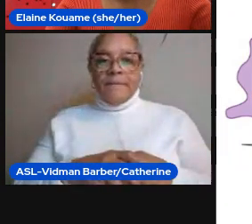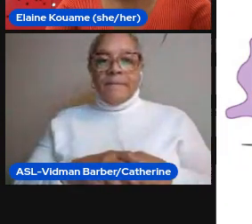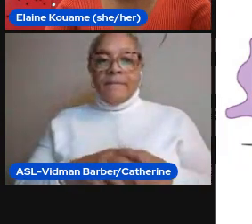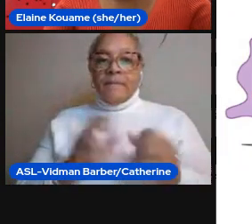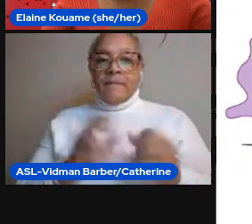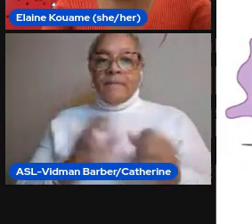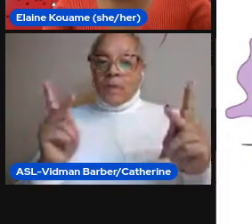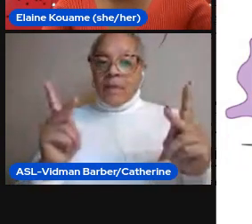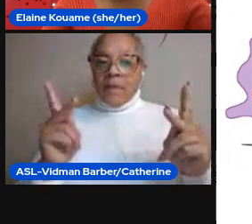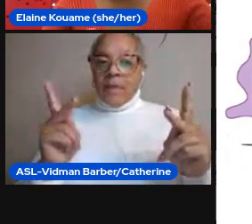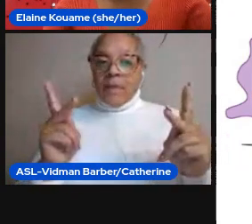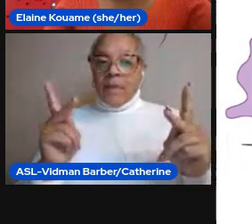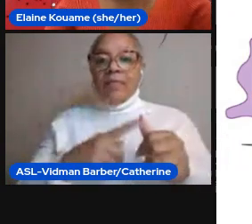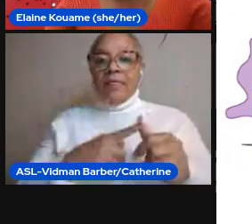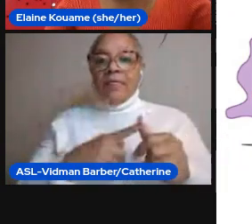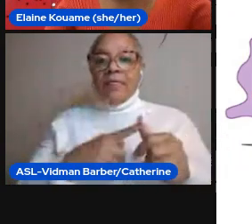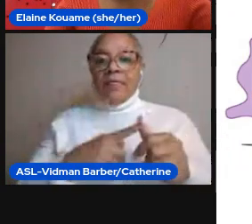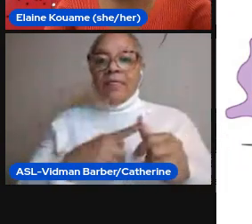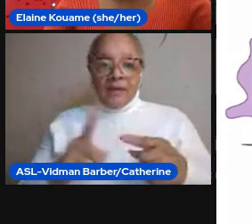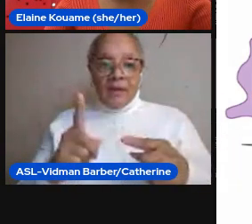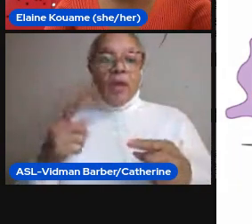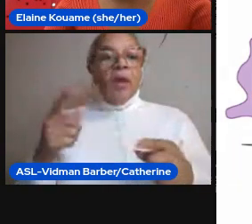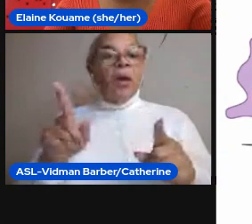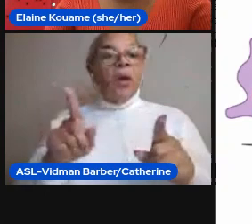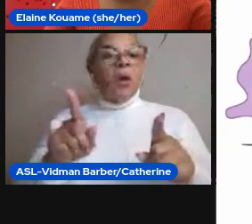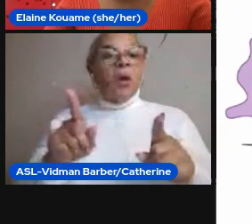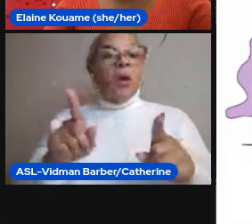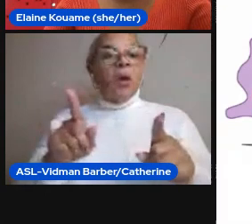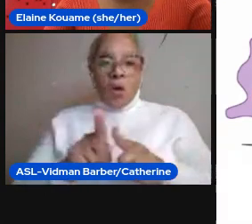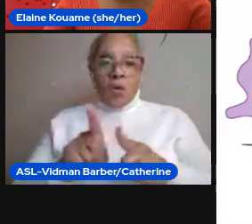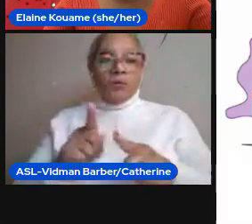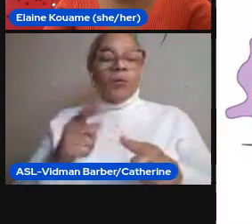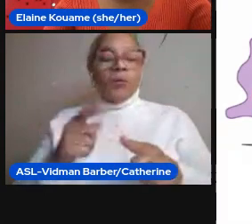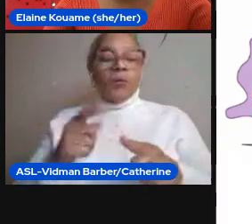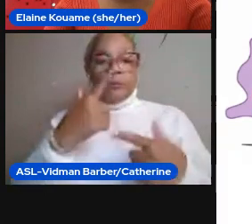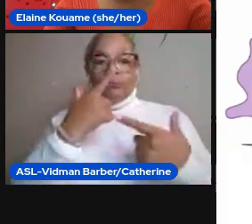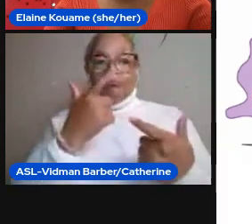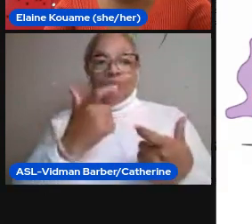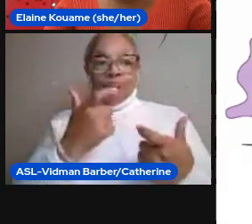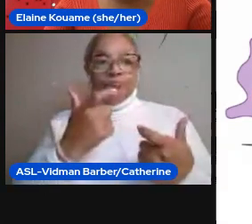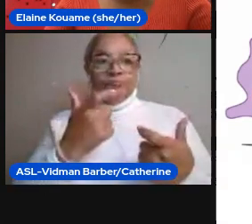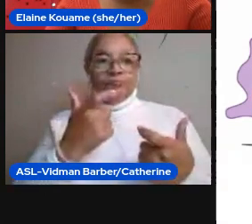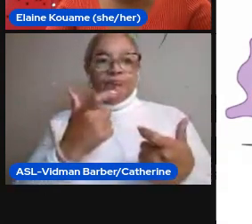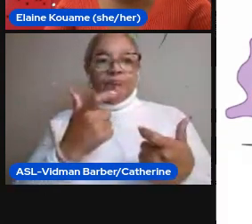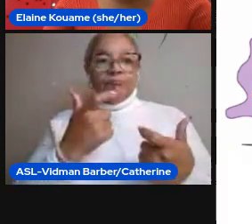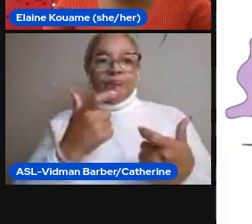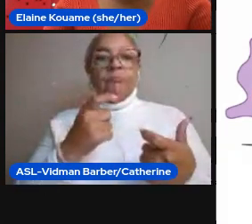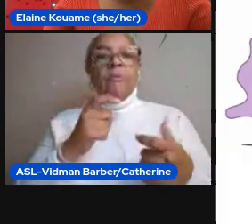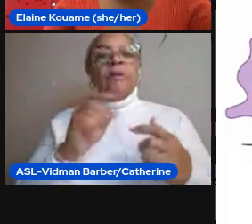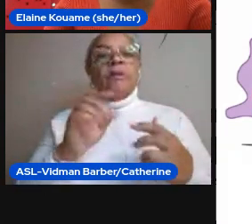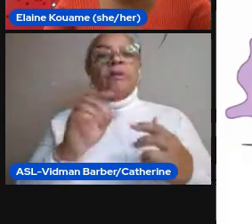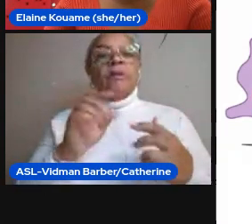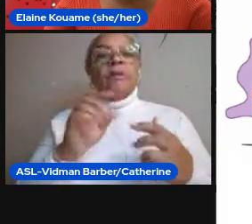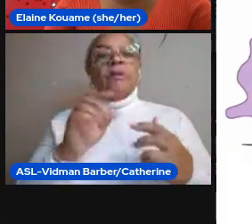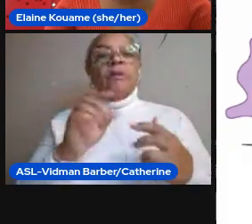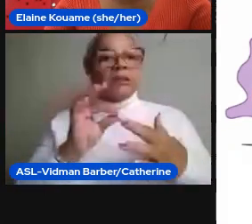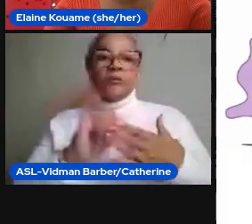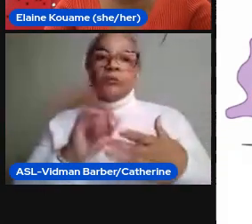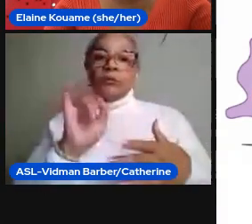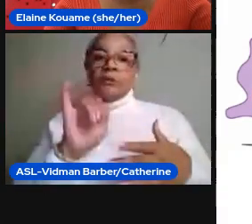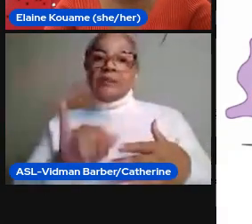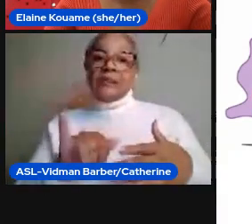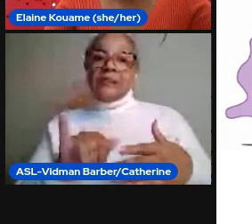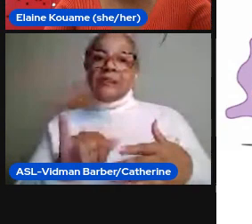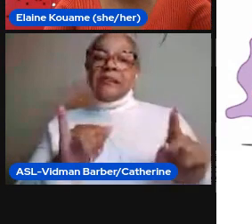Okay, so then we are also interested in something that is another factor that is unique to the dendritic cell that can